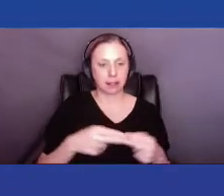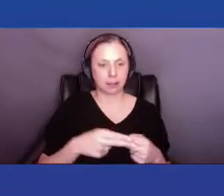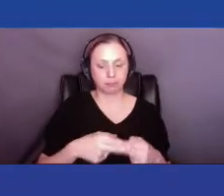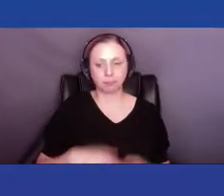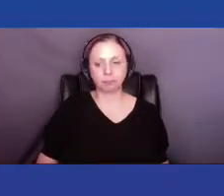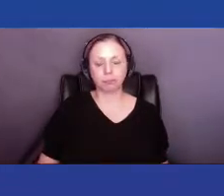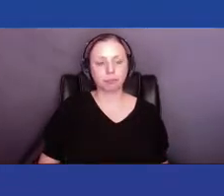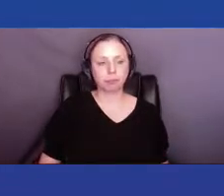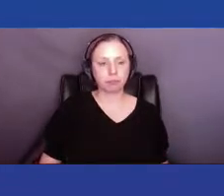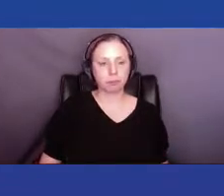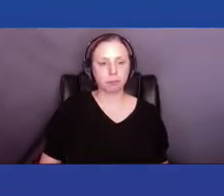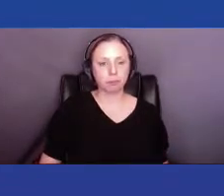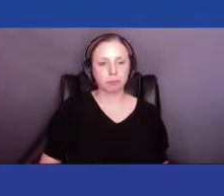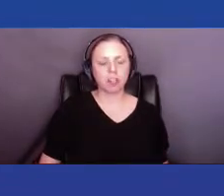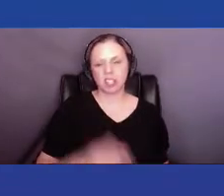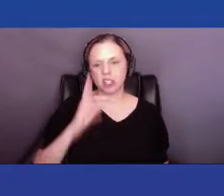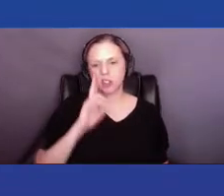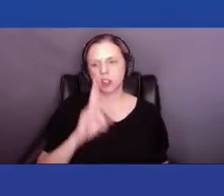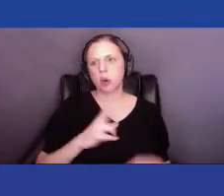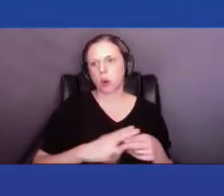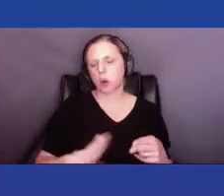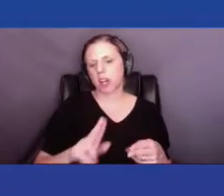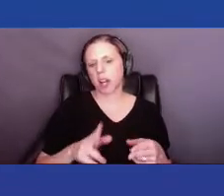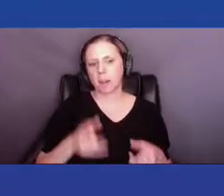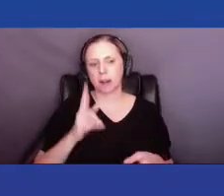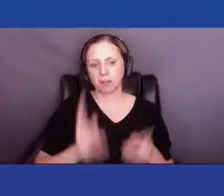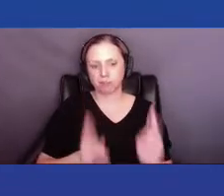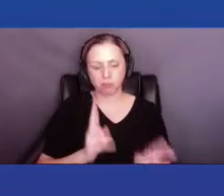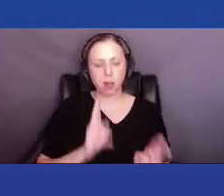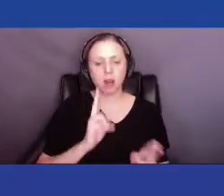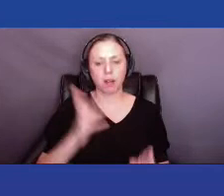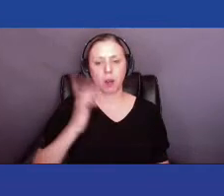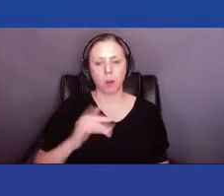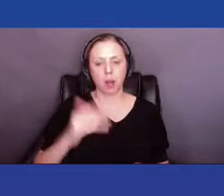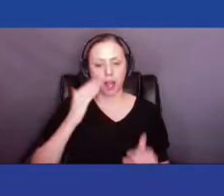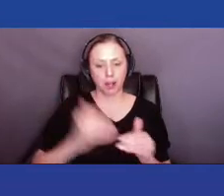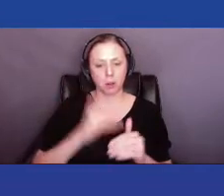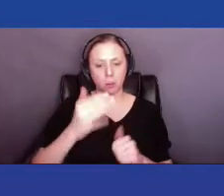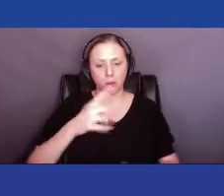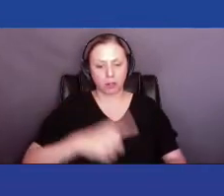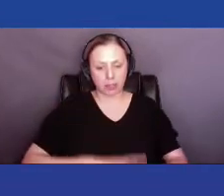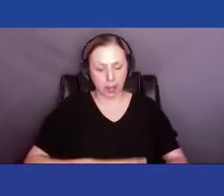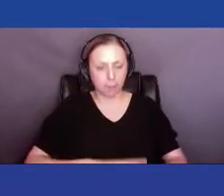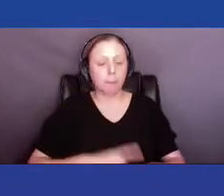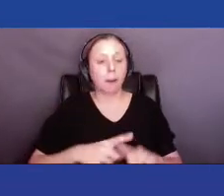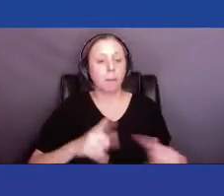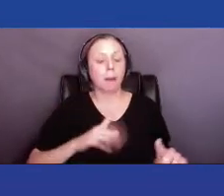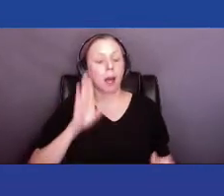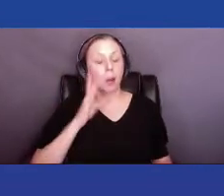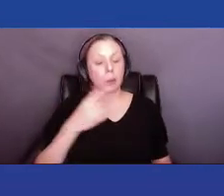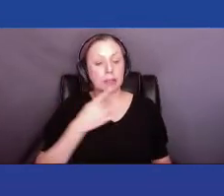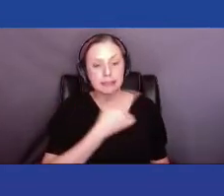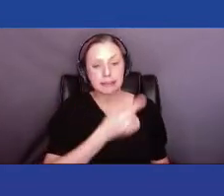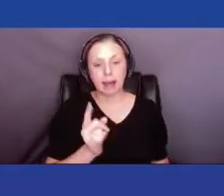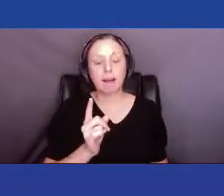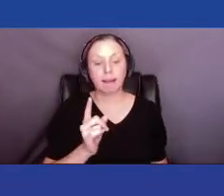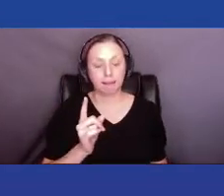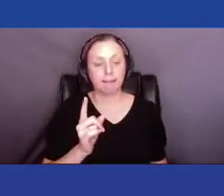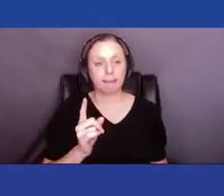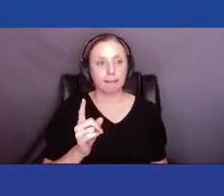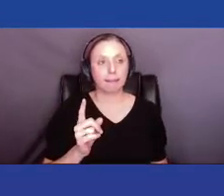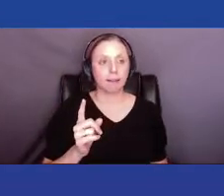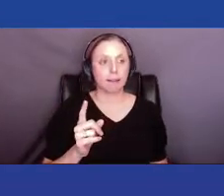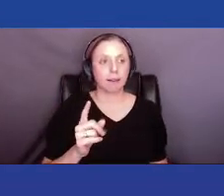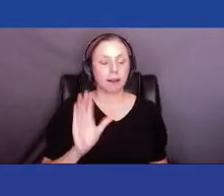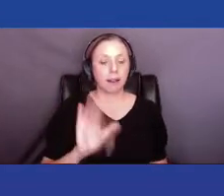going to breeze through these next slides because I know I've already gone beyond time, but I'm going to say that this